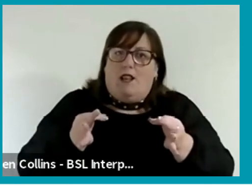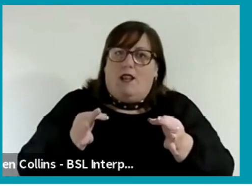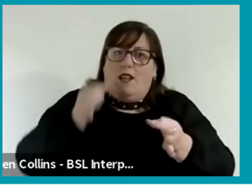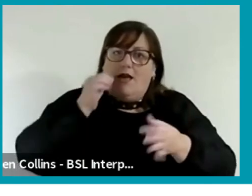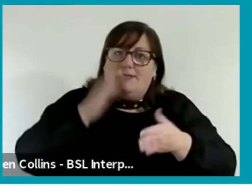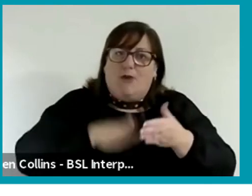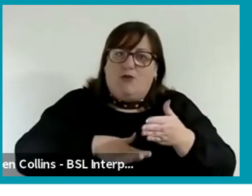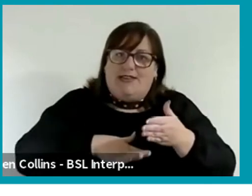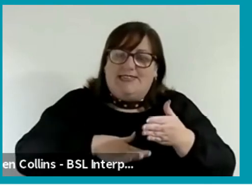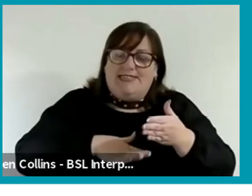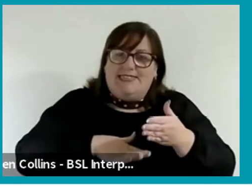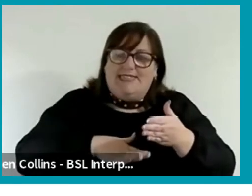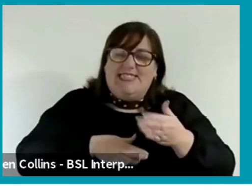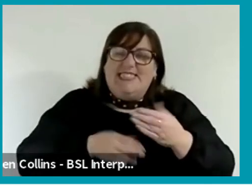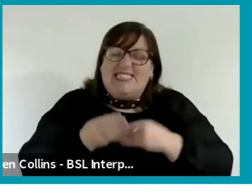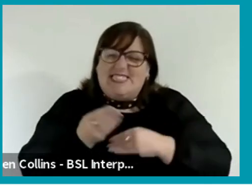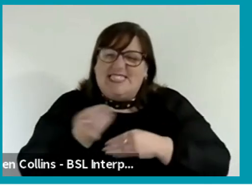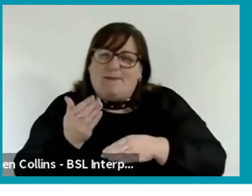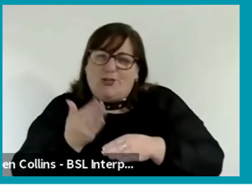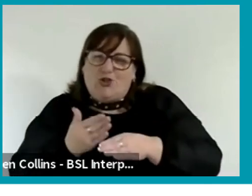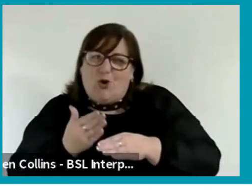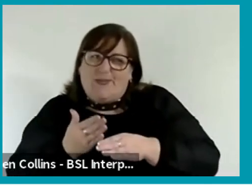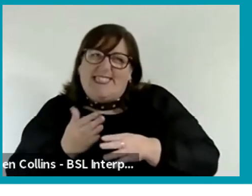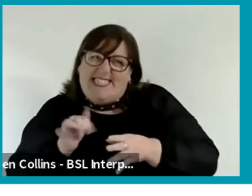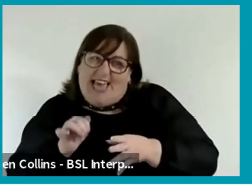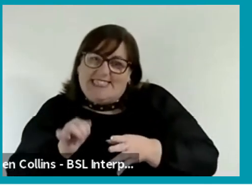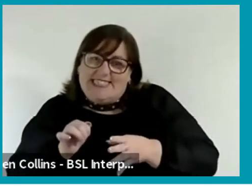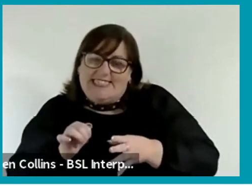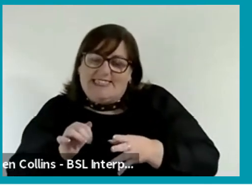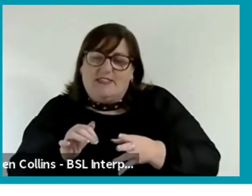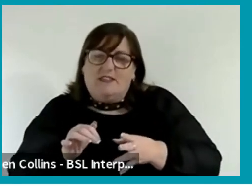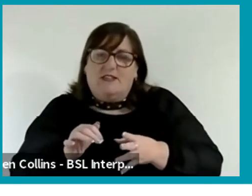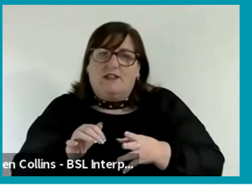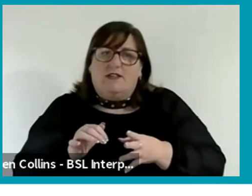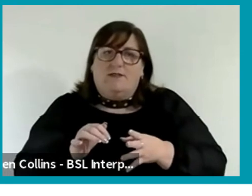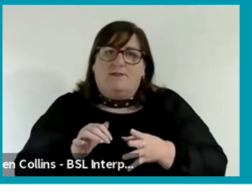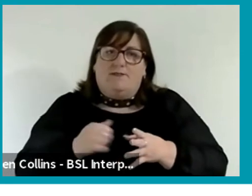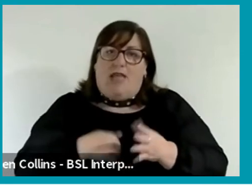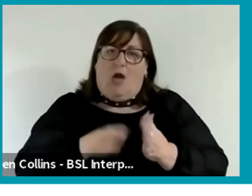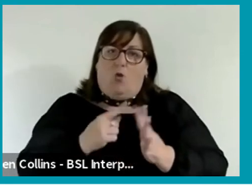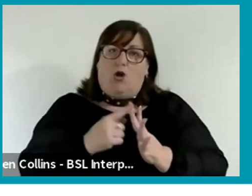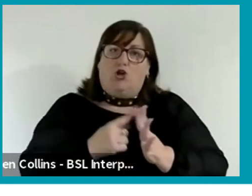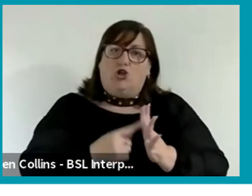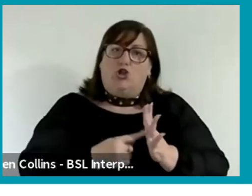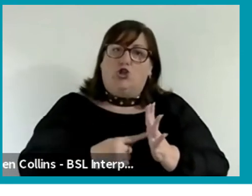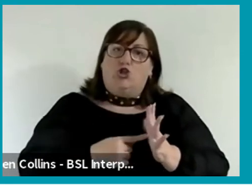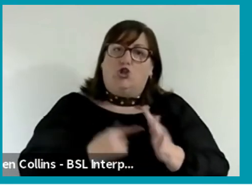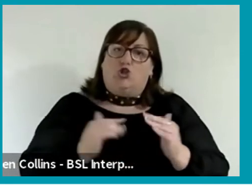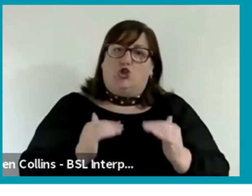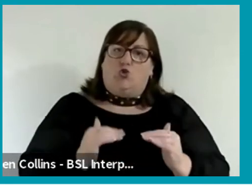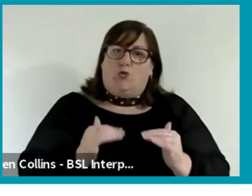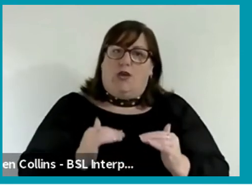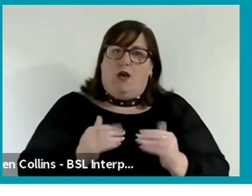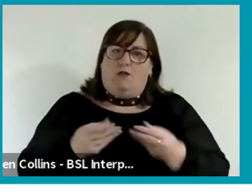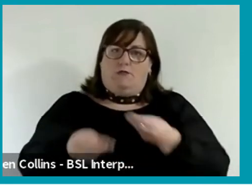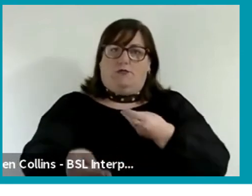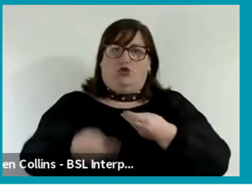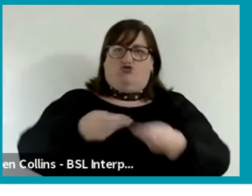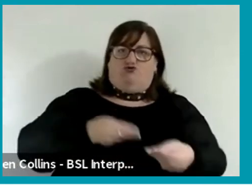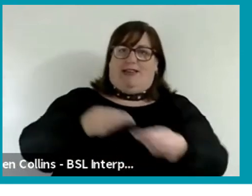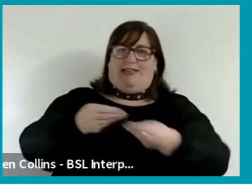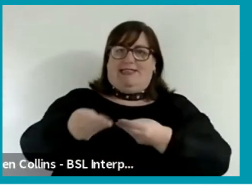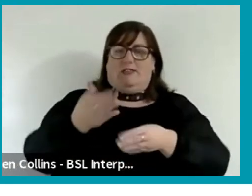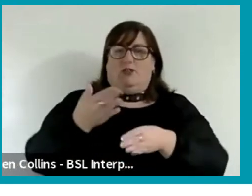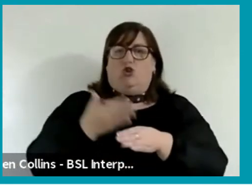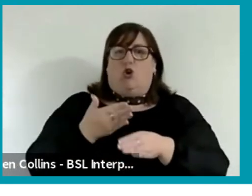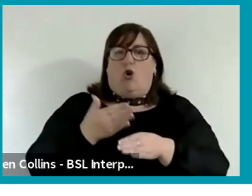do, but the most important thing is to let us know somehow. For our junior trading jobs, something that I really want to stress, we don't want